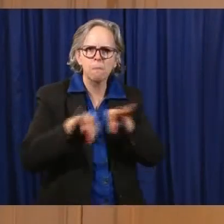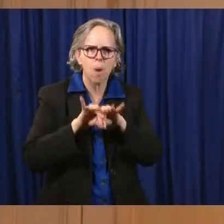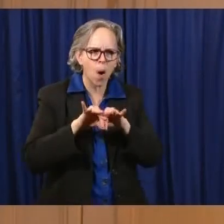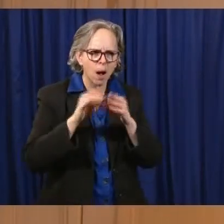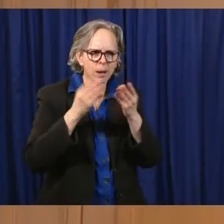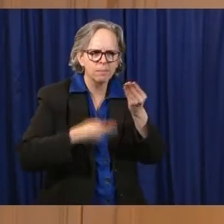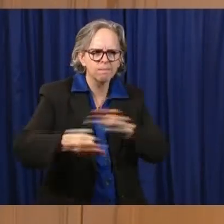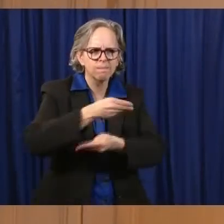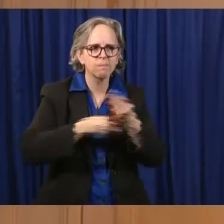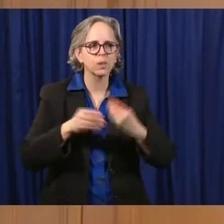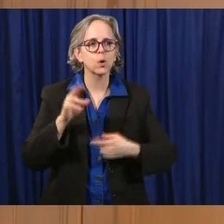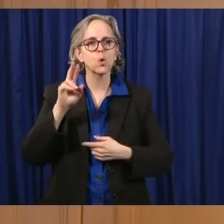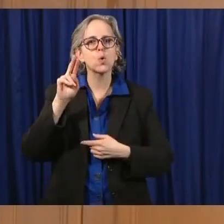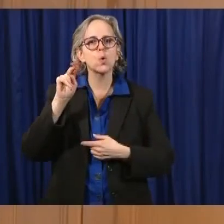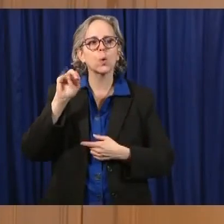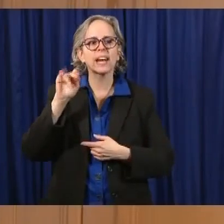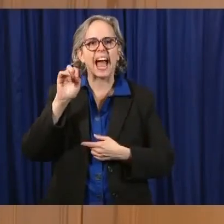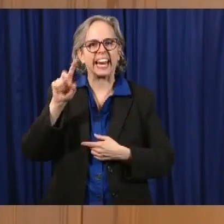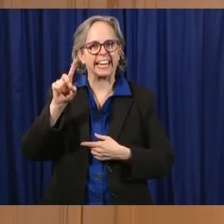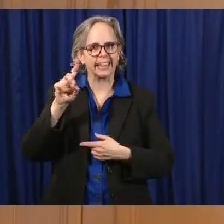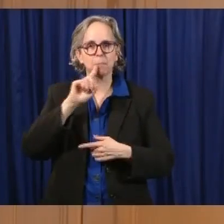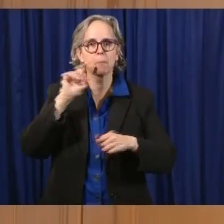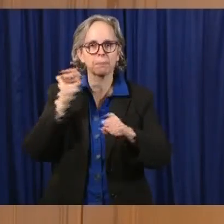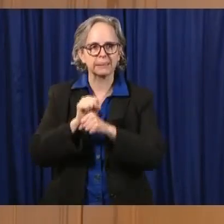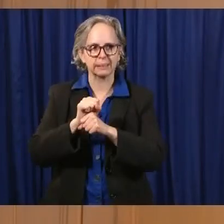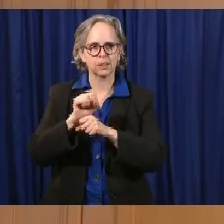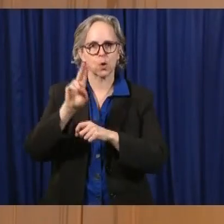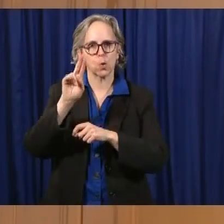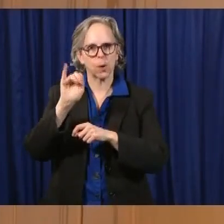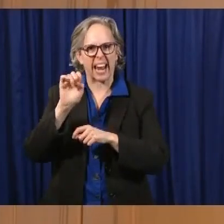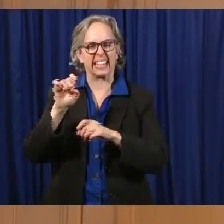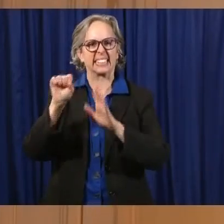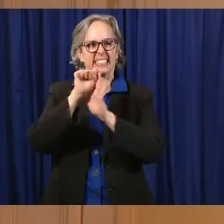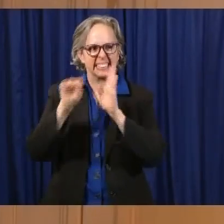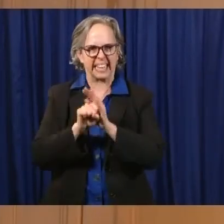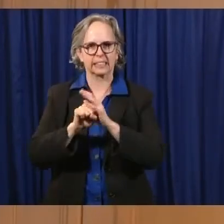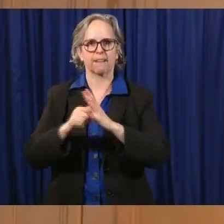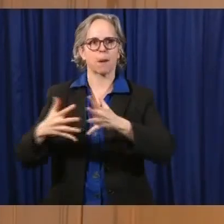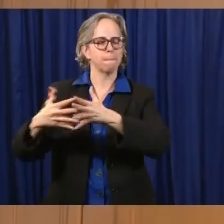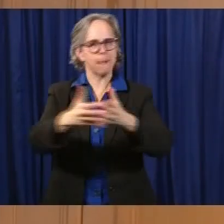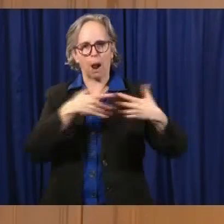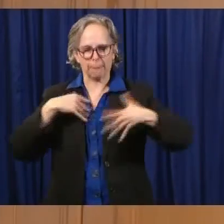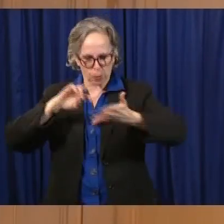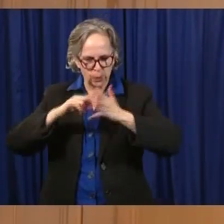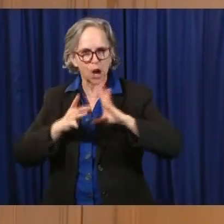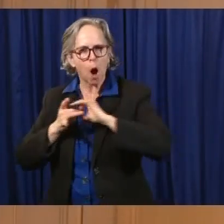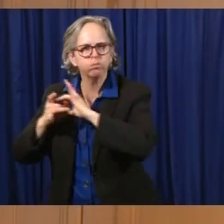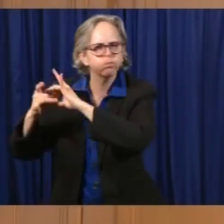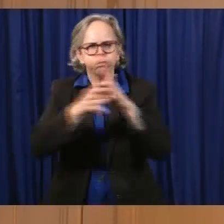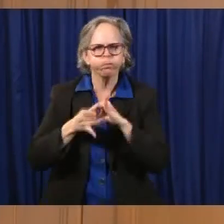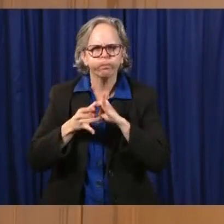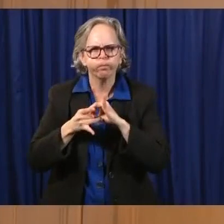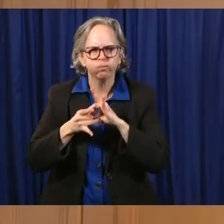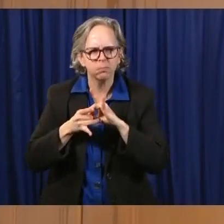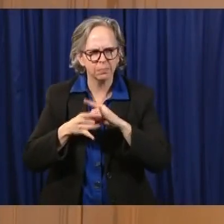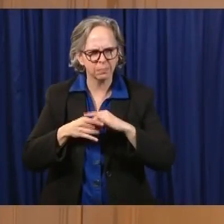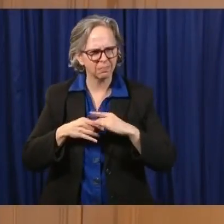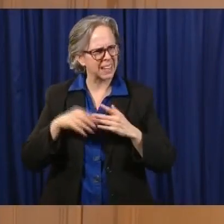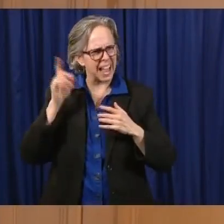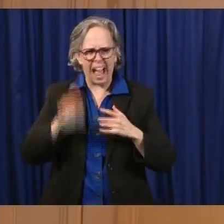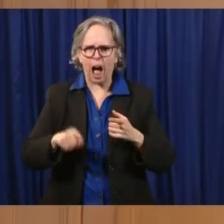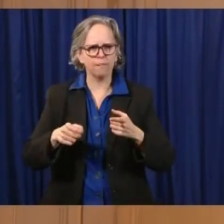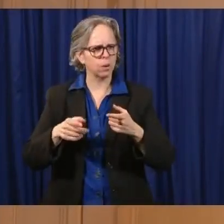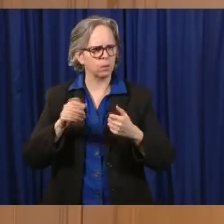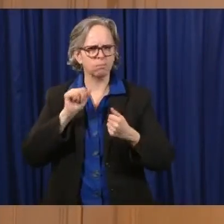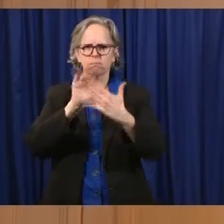United States of America, and people, you know, we really are an interconnected world when you're dealing with something like a pandemic. So it's so